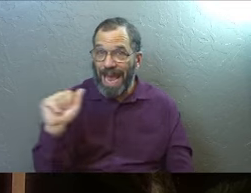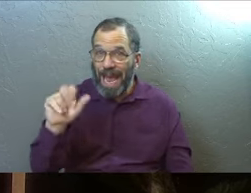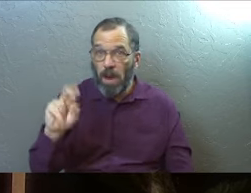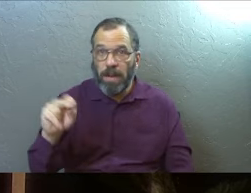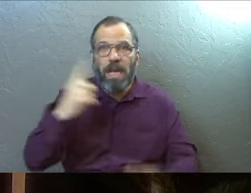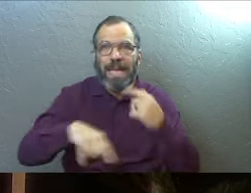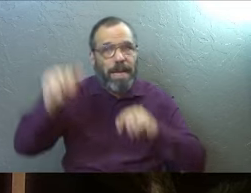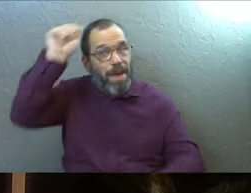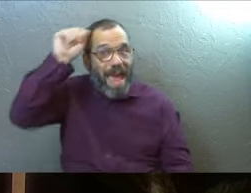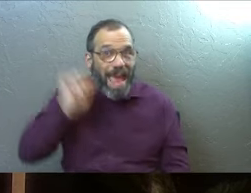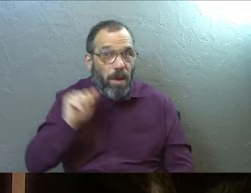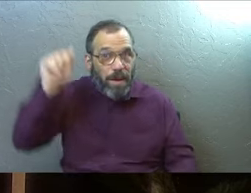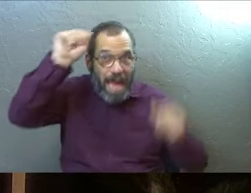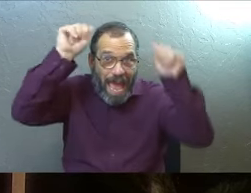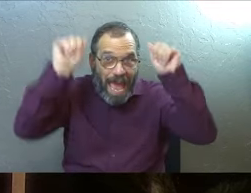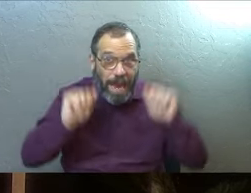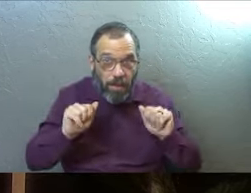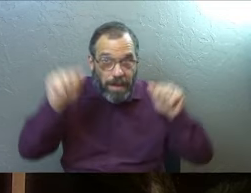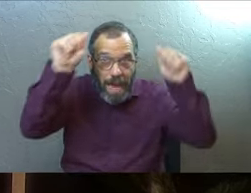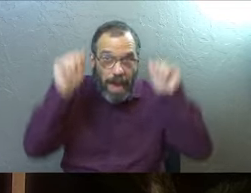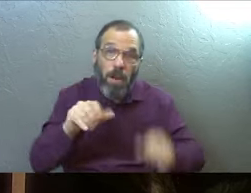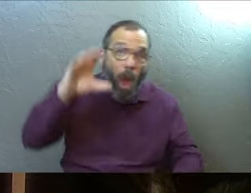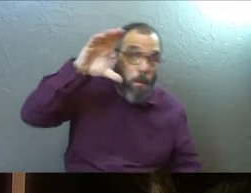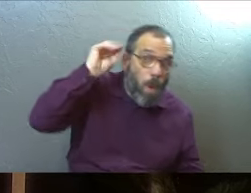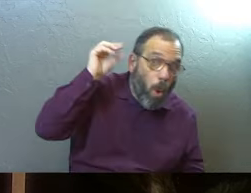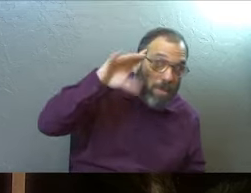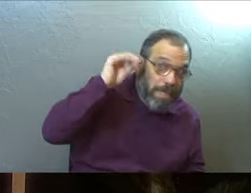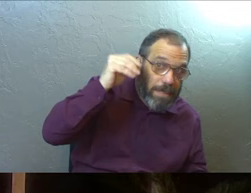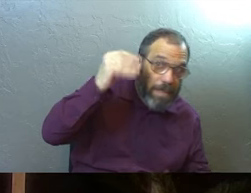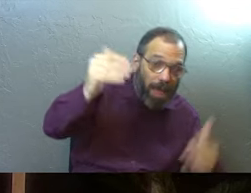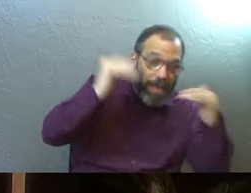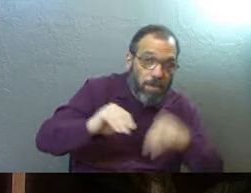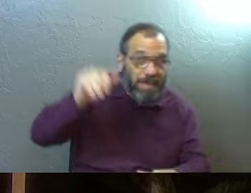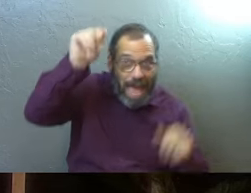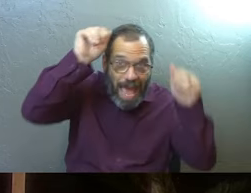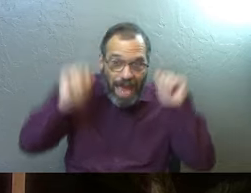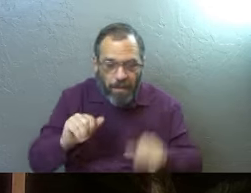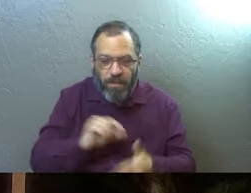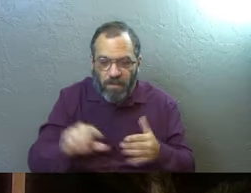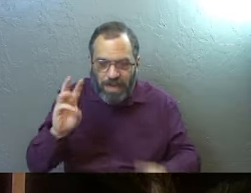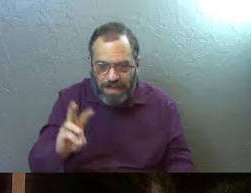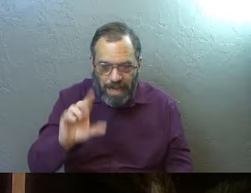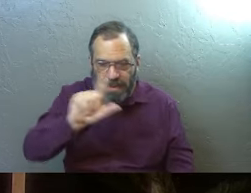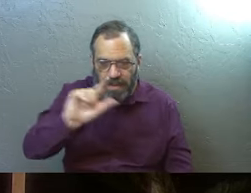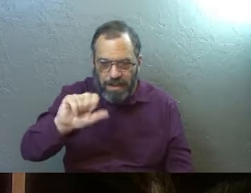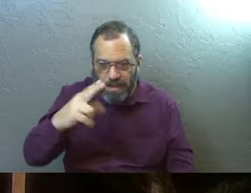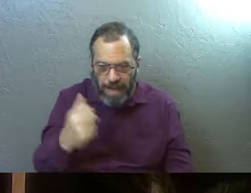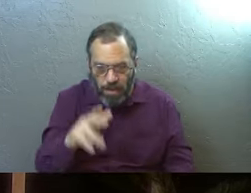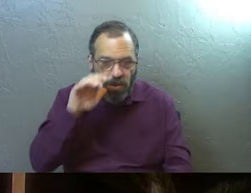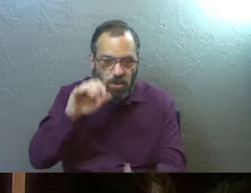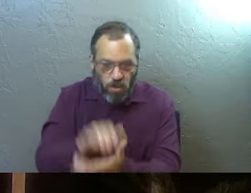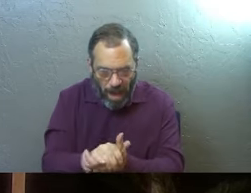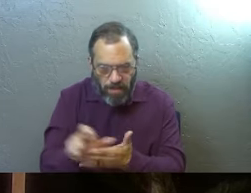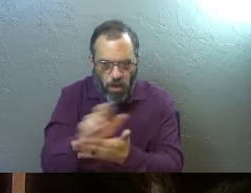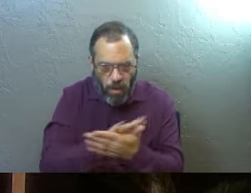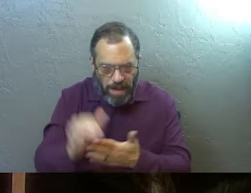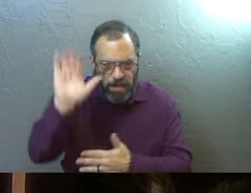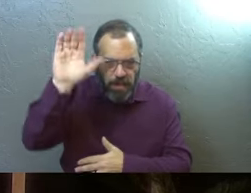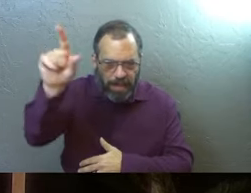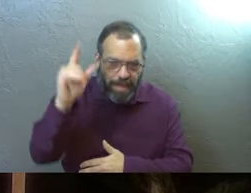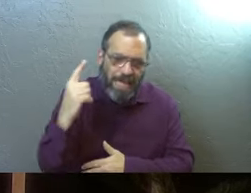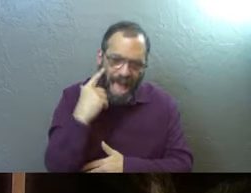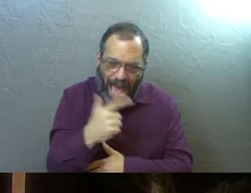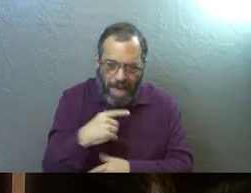remember. And all the people that were born after Aaron were part of the priesthood. Verse 6, Zechariah and Elizabeth were righteous in God's